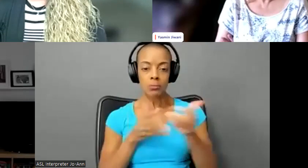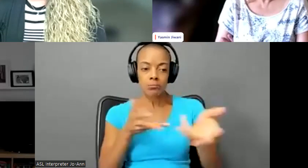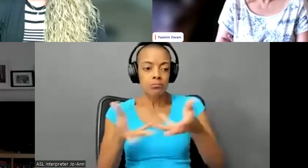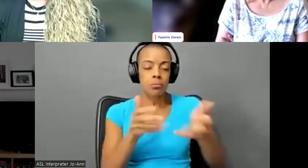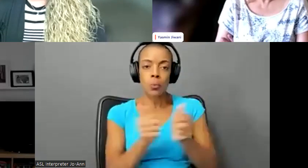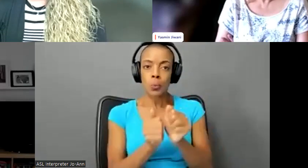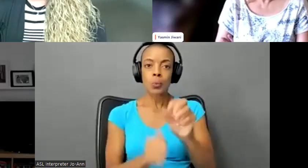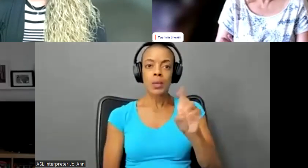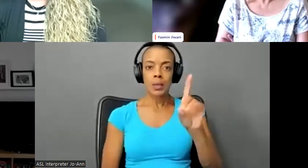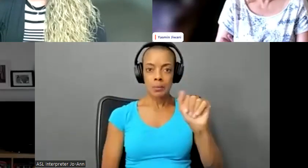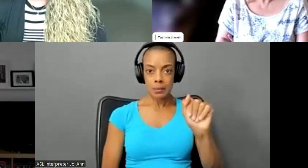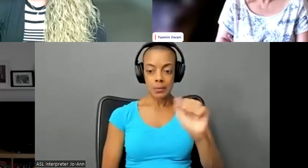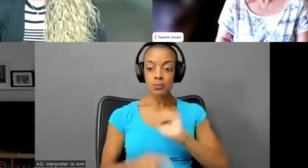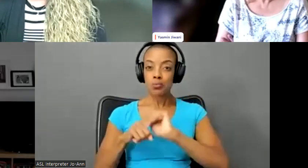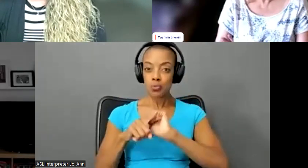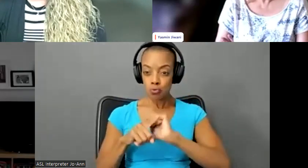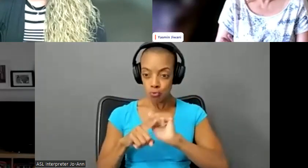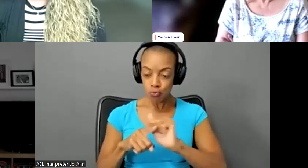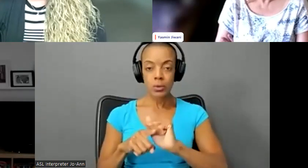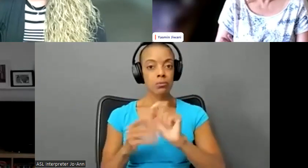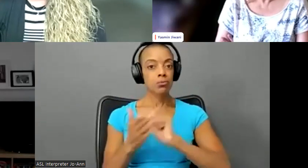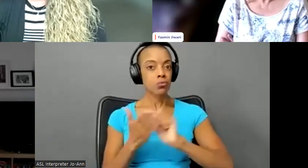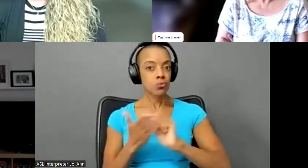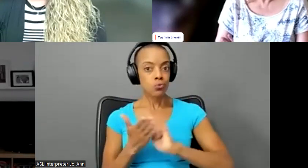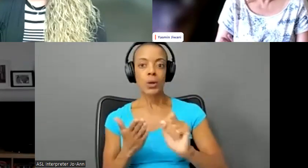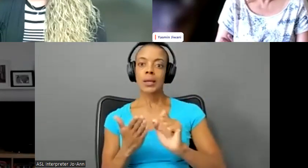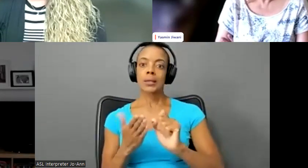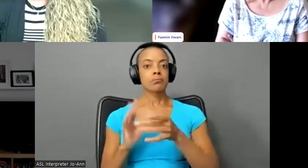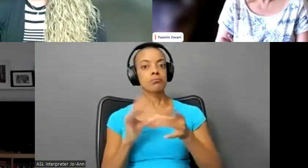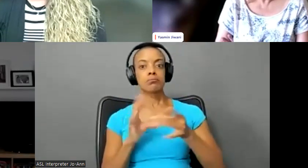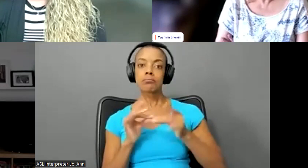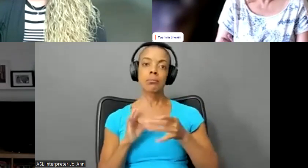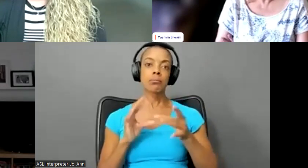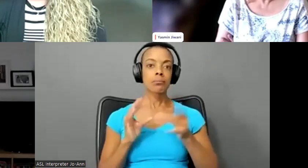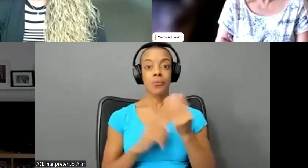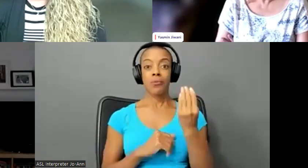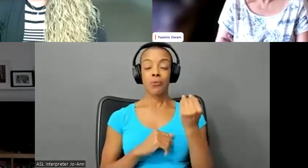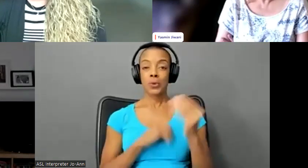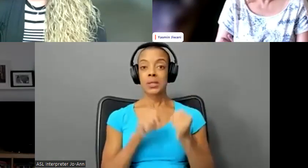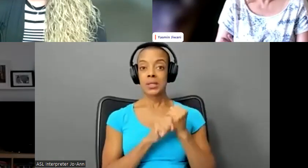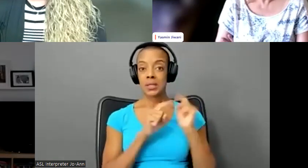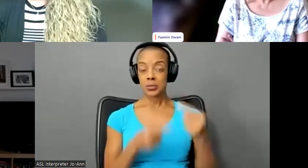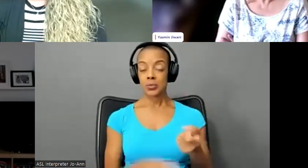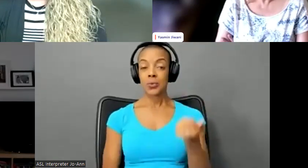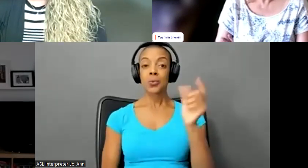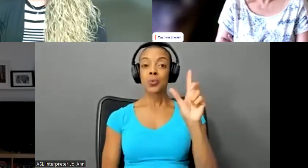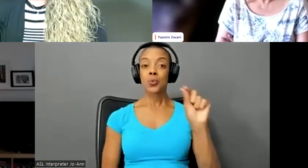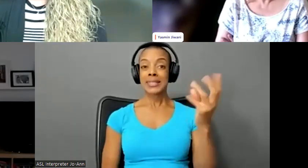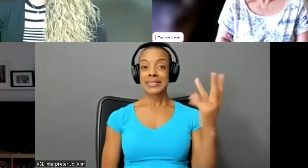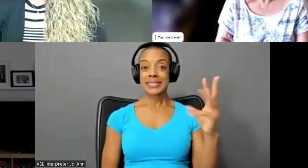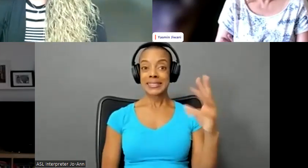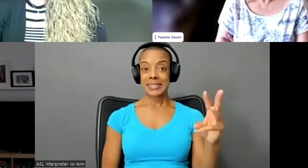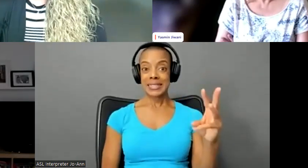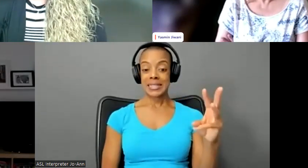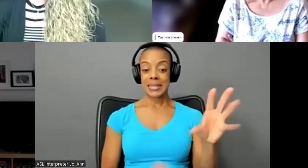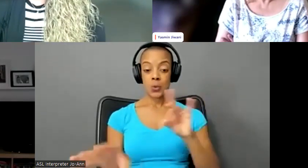And we've been training them to write op-eds or written commentaries for 14 years now. In 2016, we took 100 of